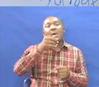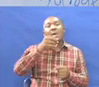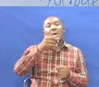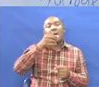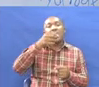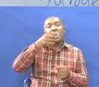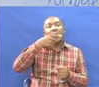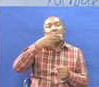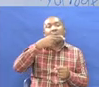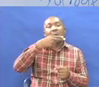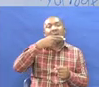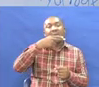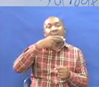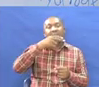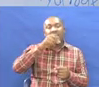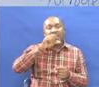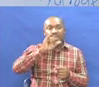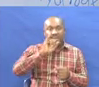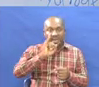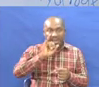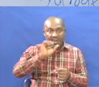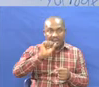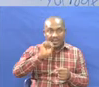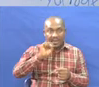This is called the delivery tube.